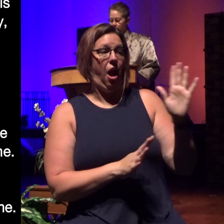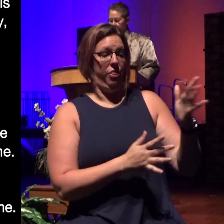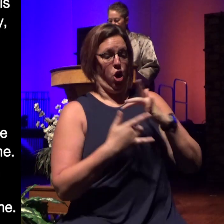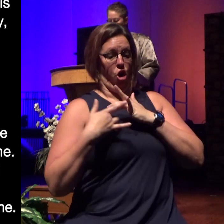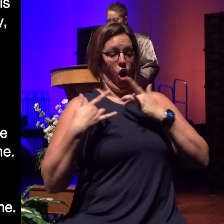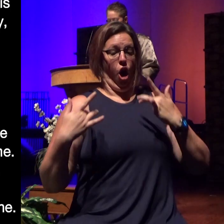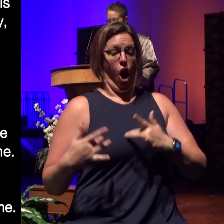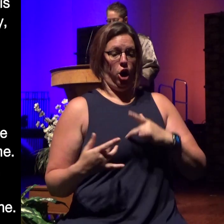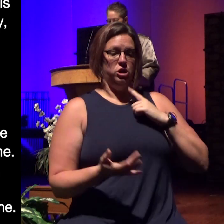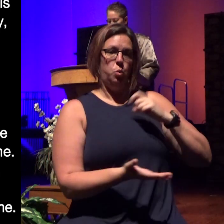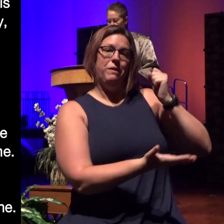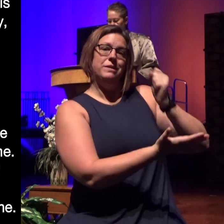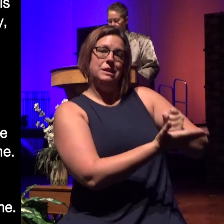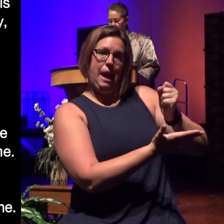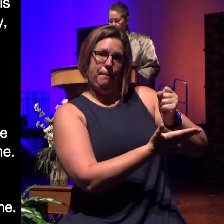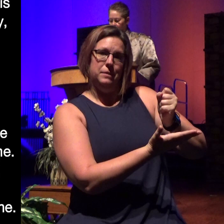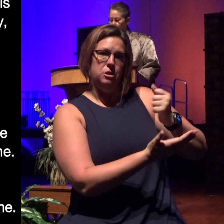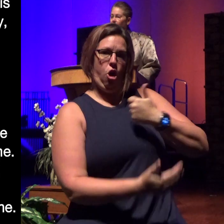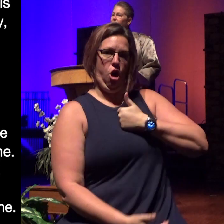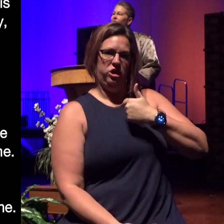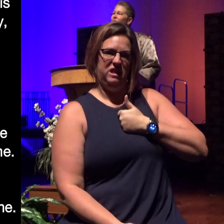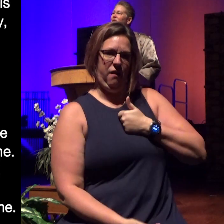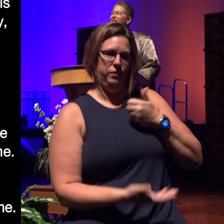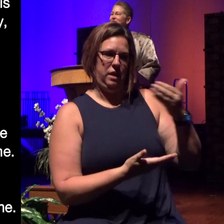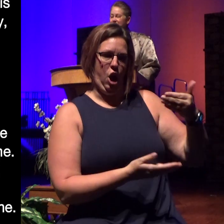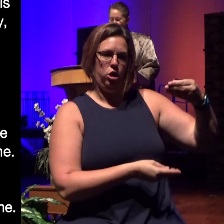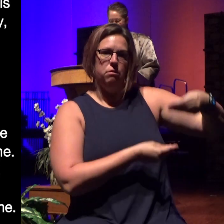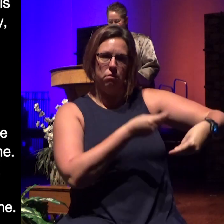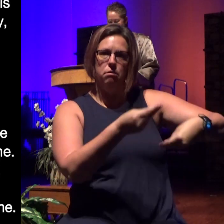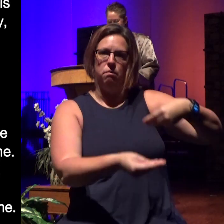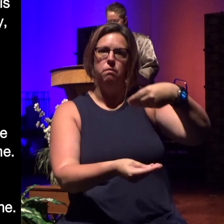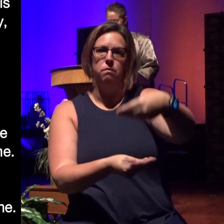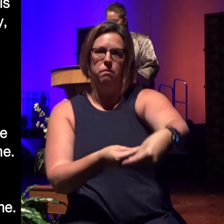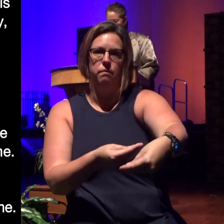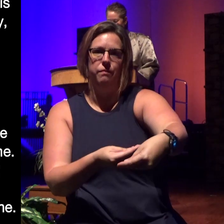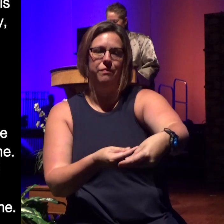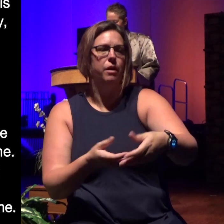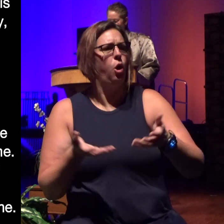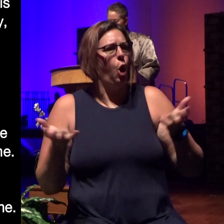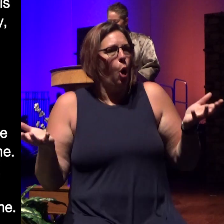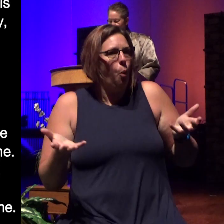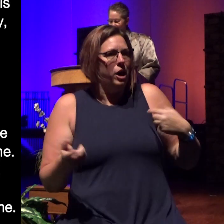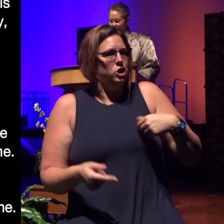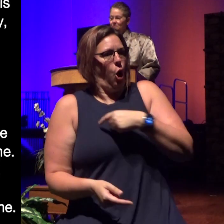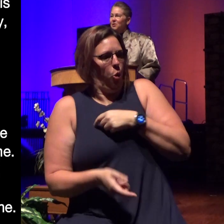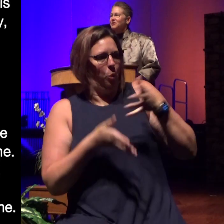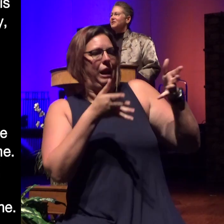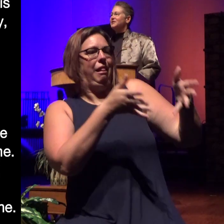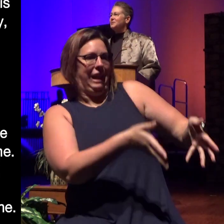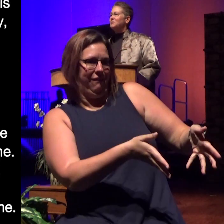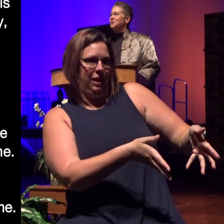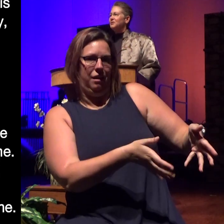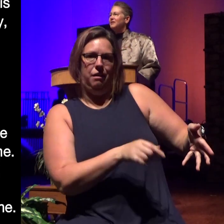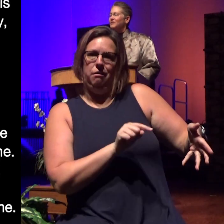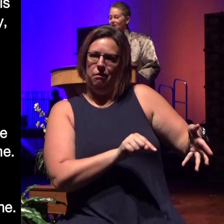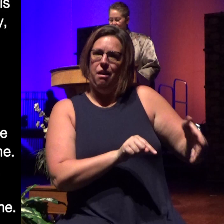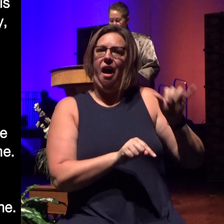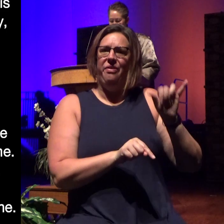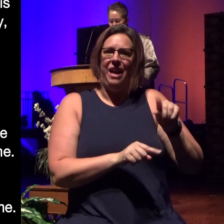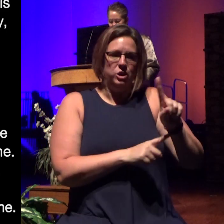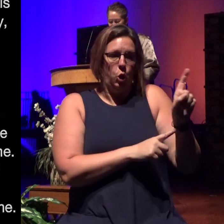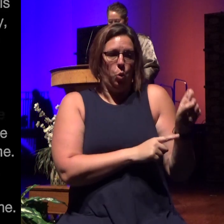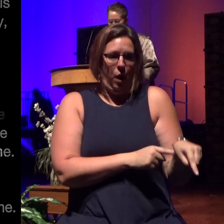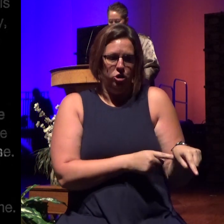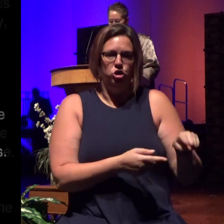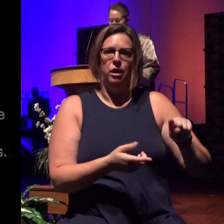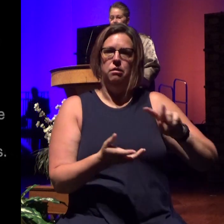for years to come. What are we leaving behind? That is the question that marks the timber of a